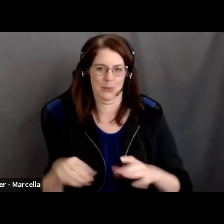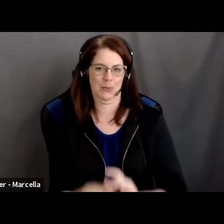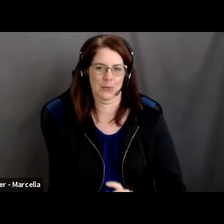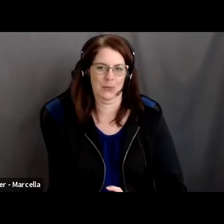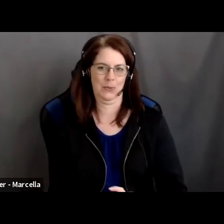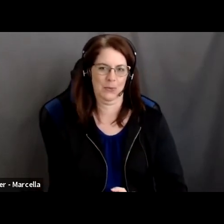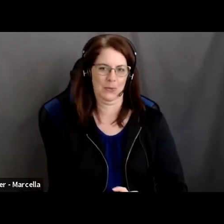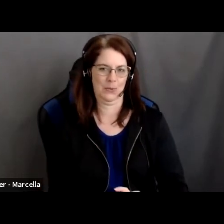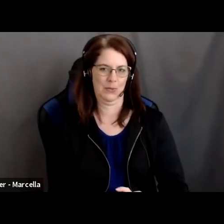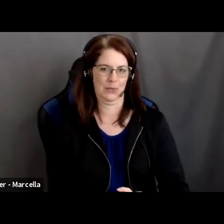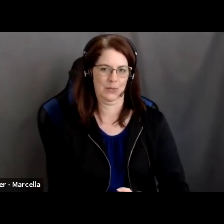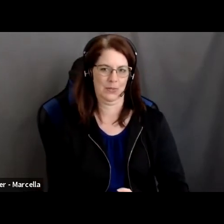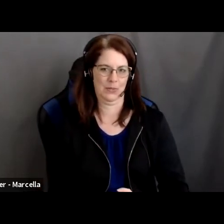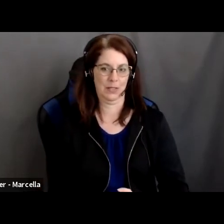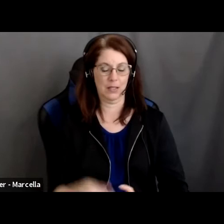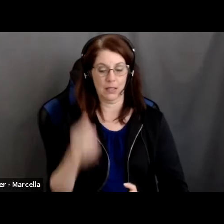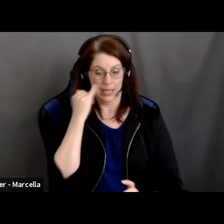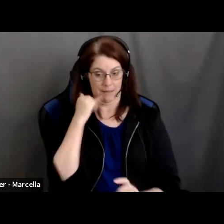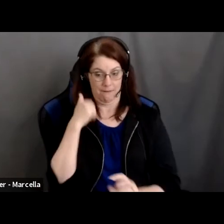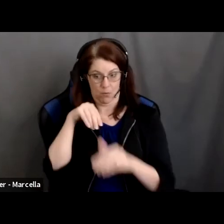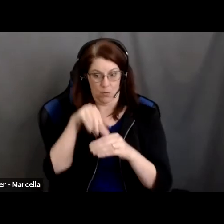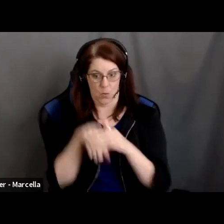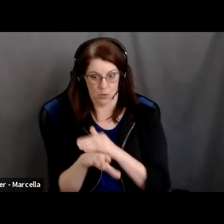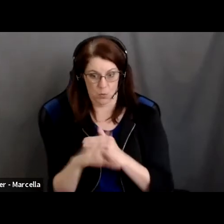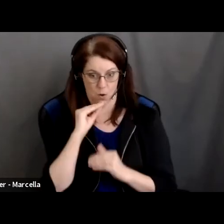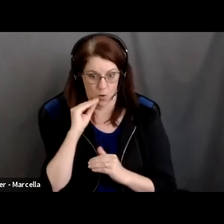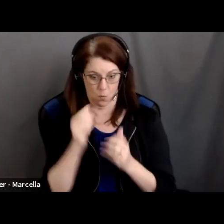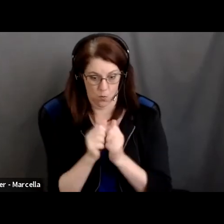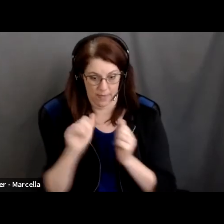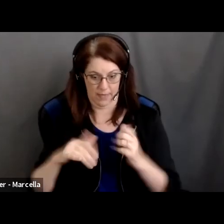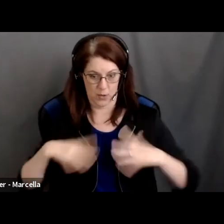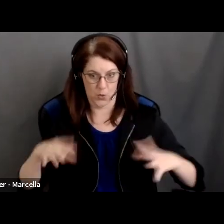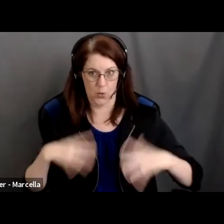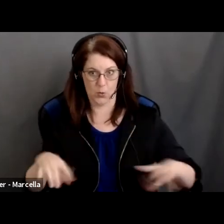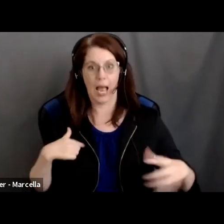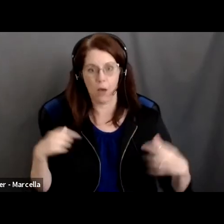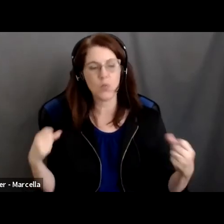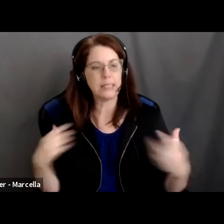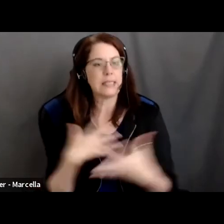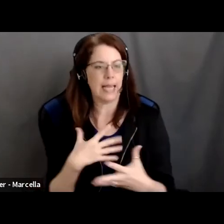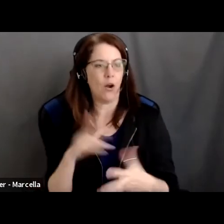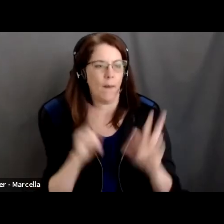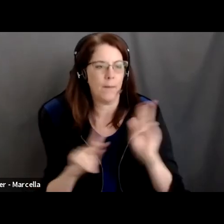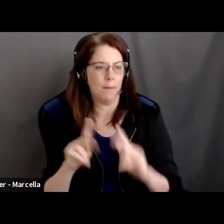If I were going into a home dressed like that, I would probably scare the citizens,